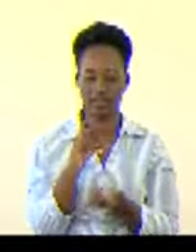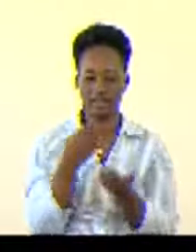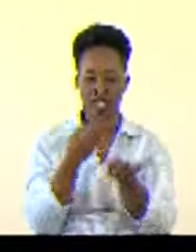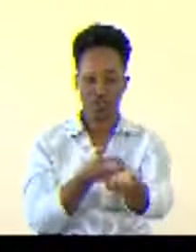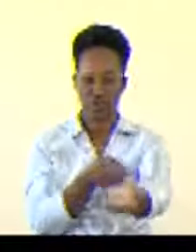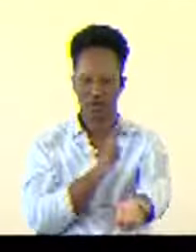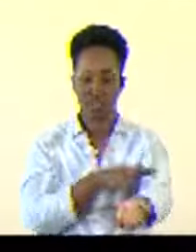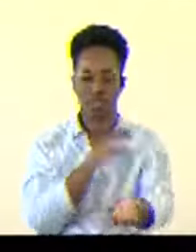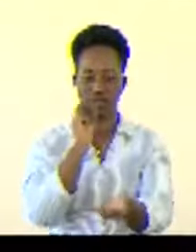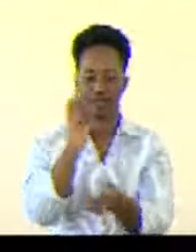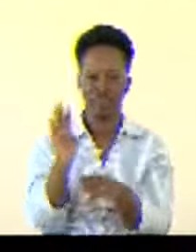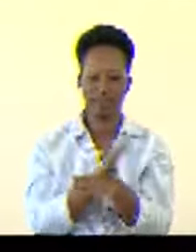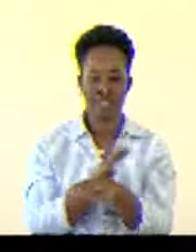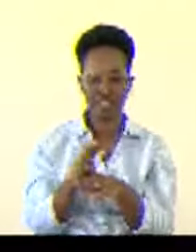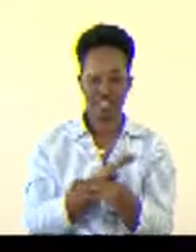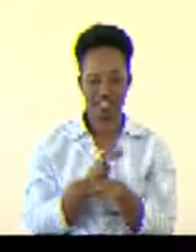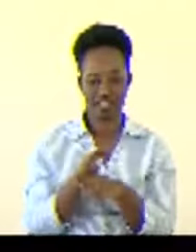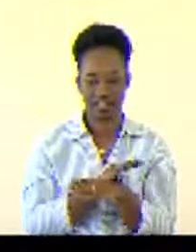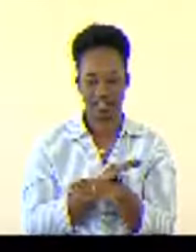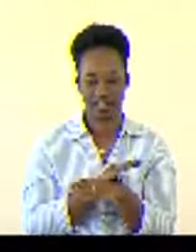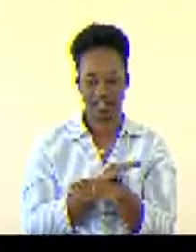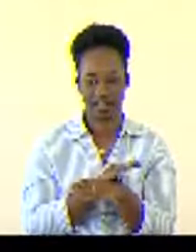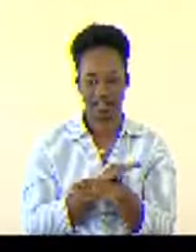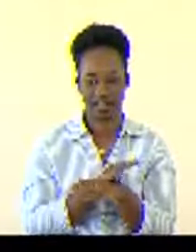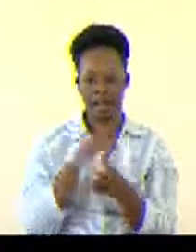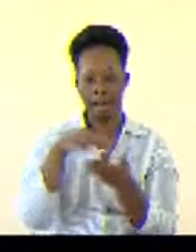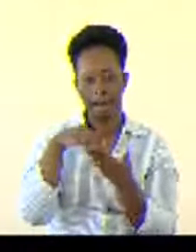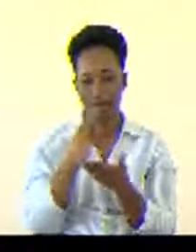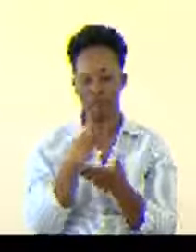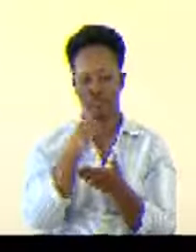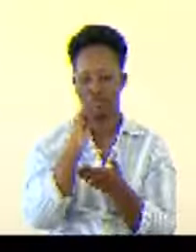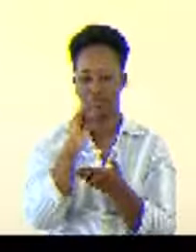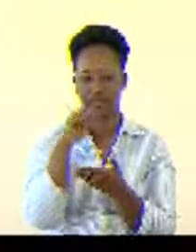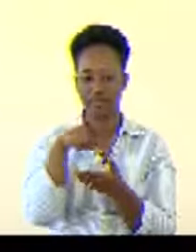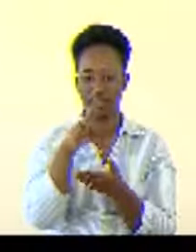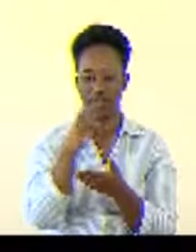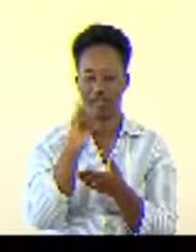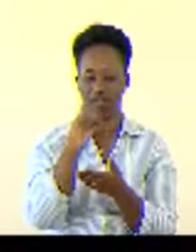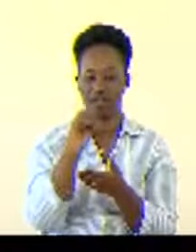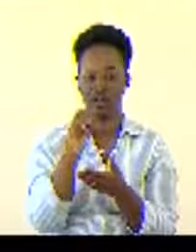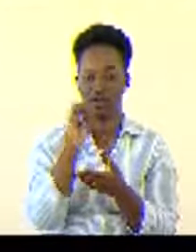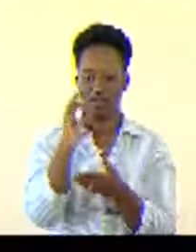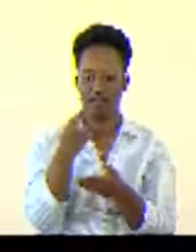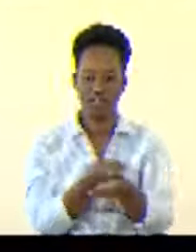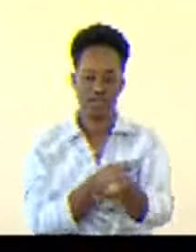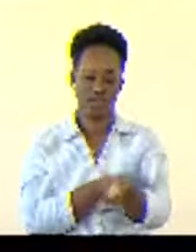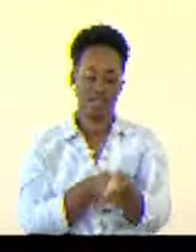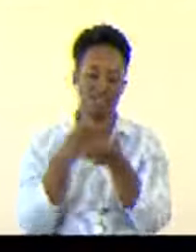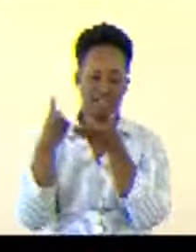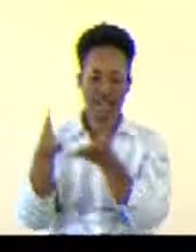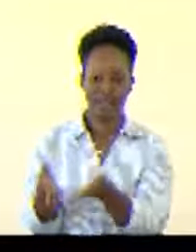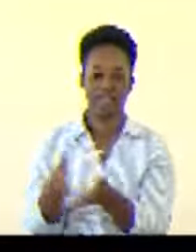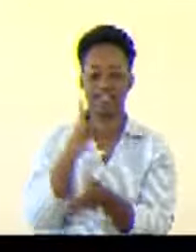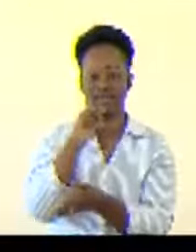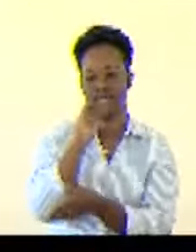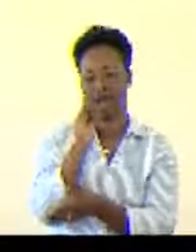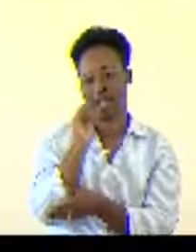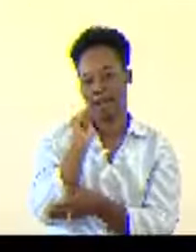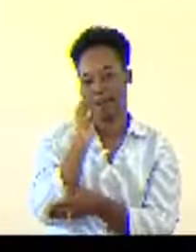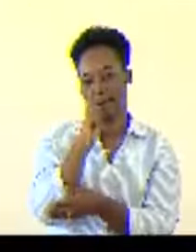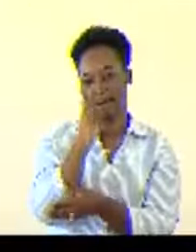resources of the business. Most liquid resources of the business to the current liabilities. To the